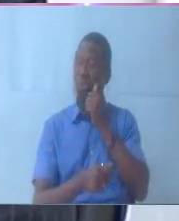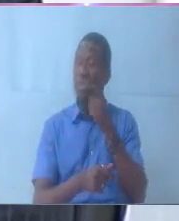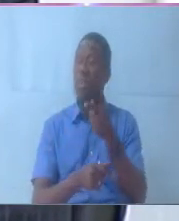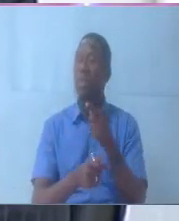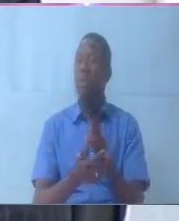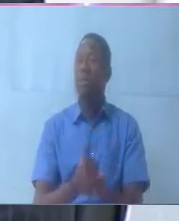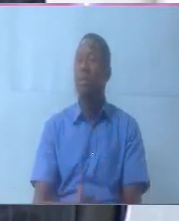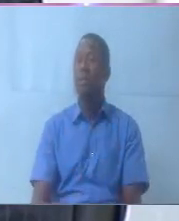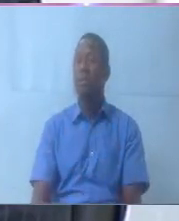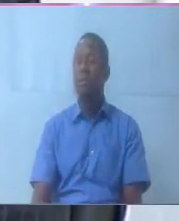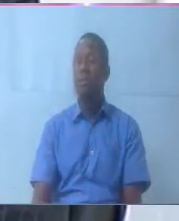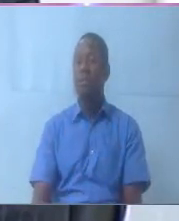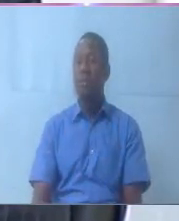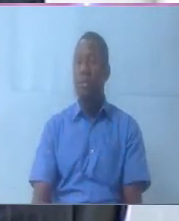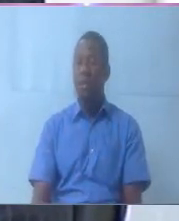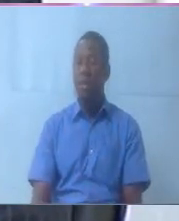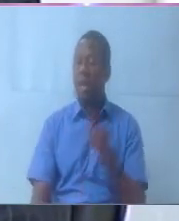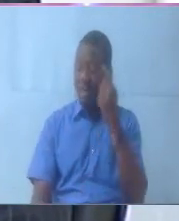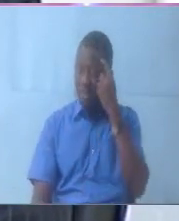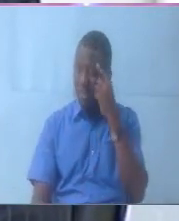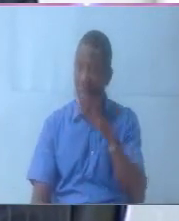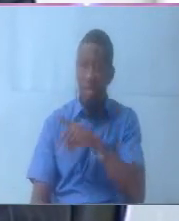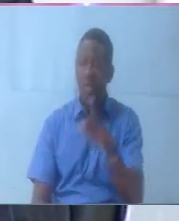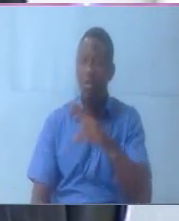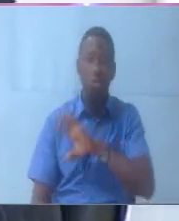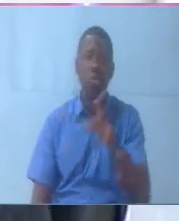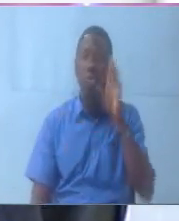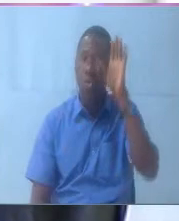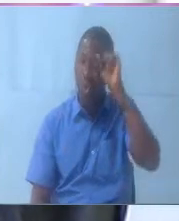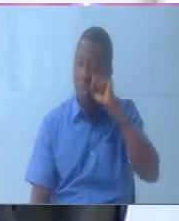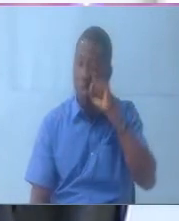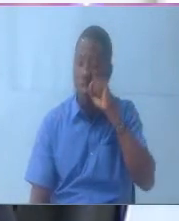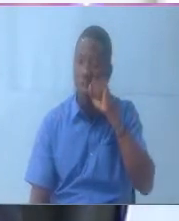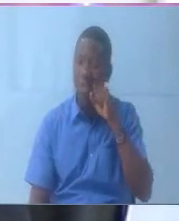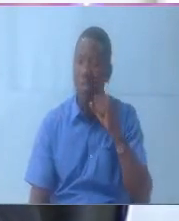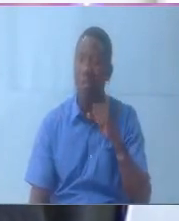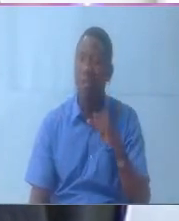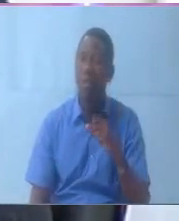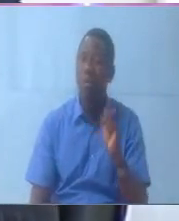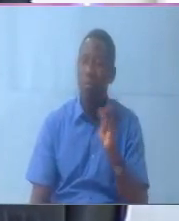Well, I think they didn't understand the provision at that time.